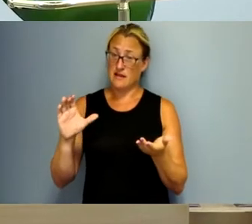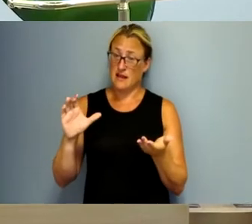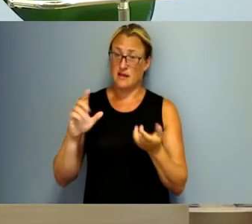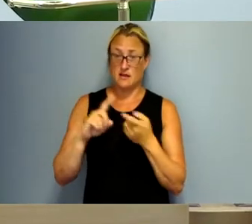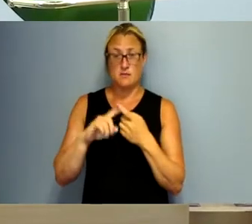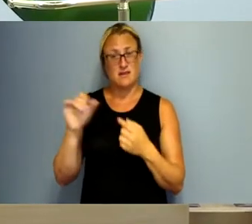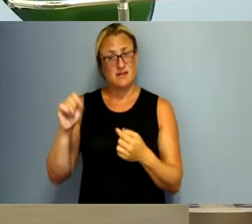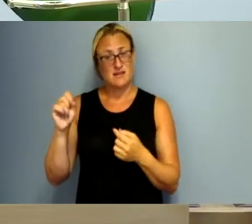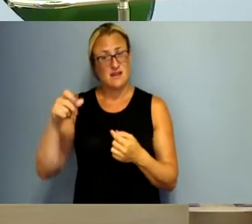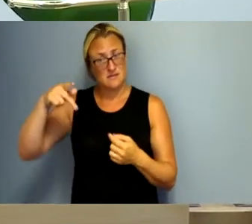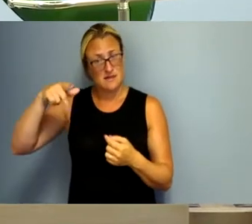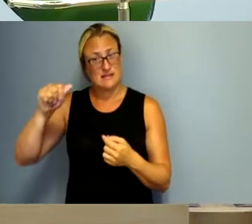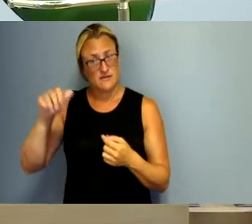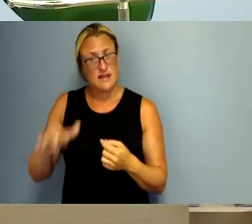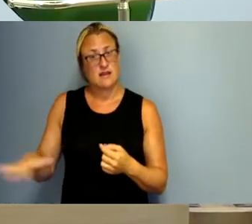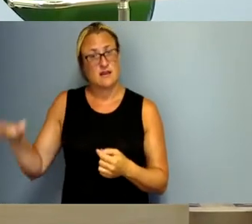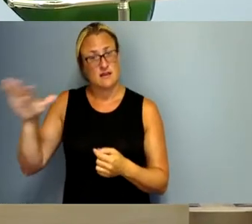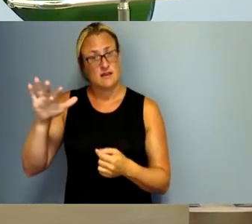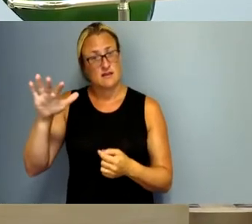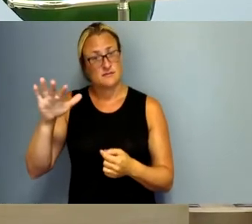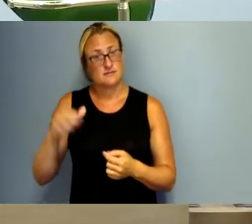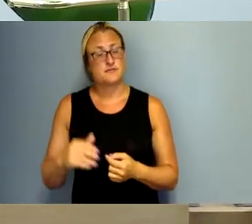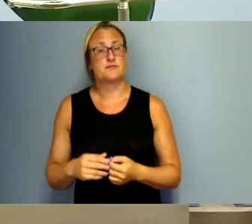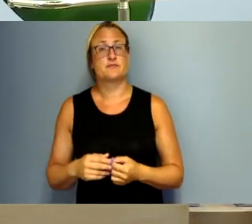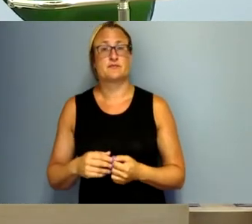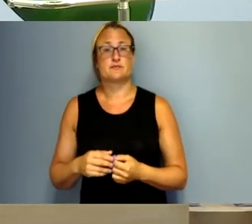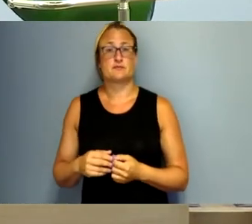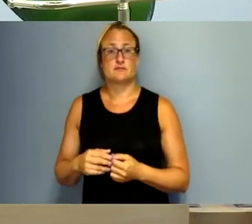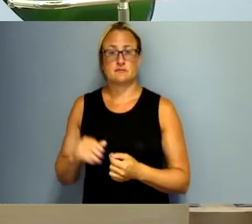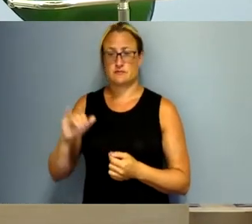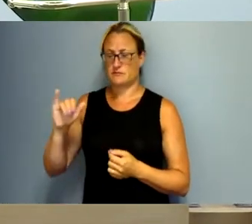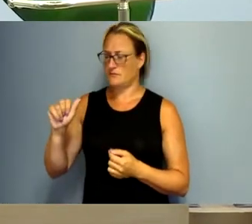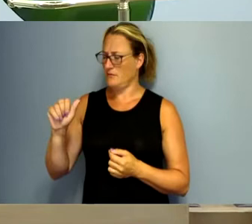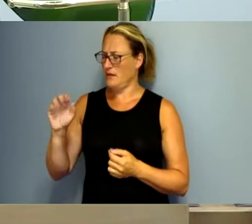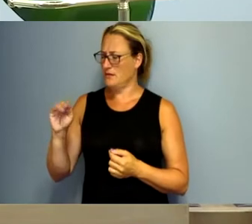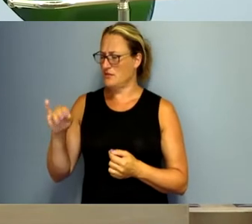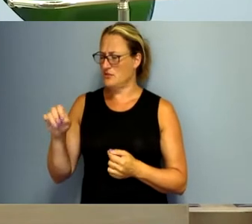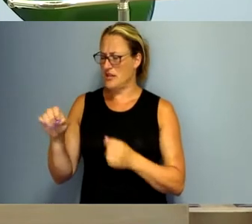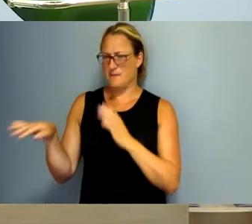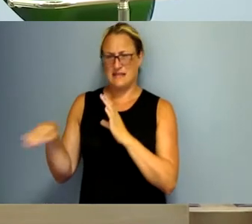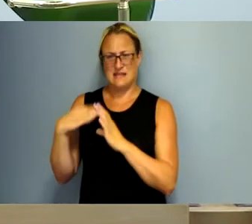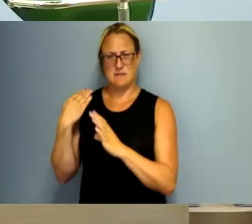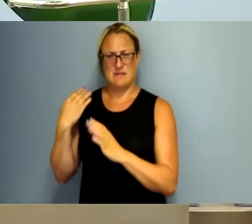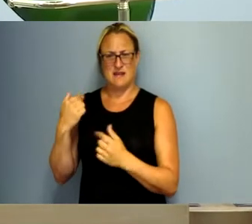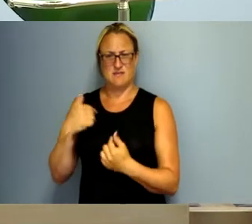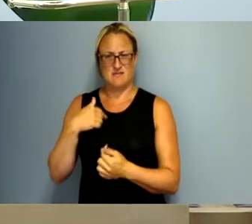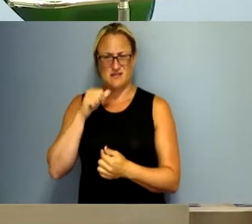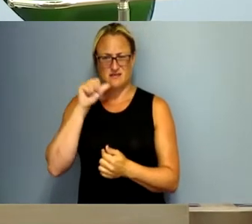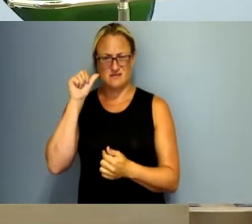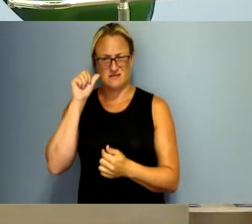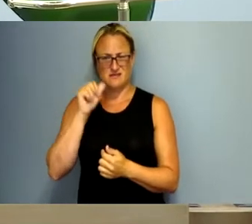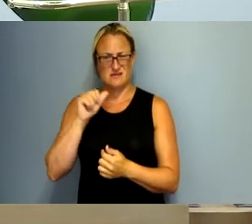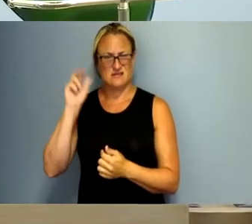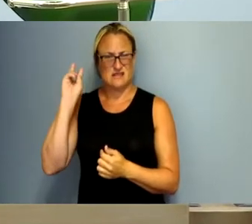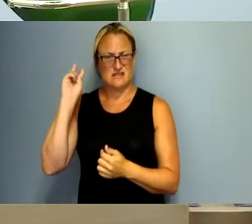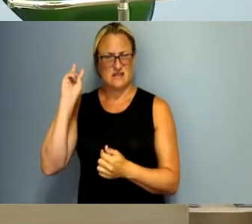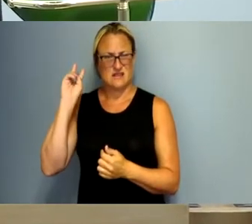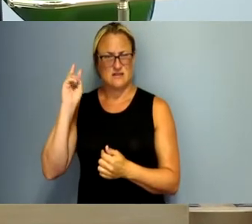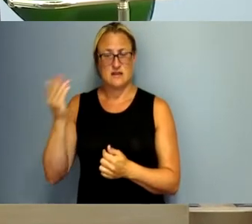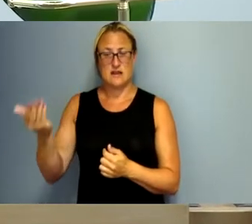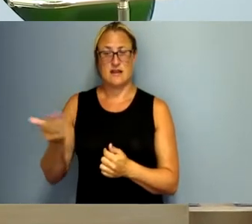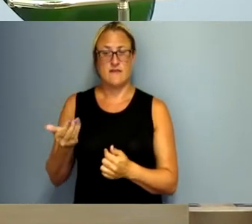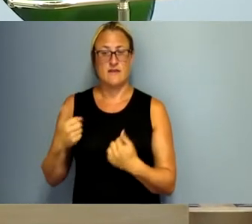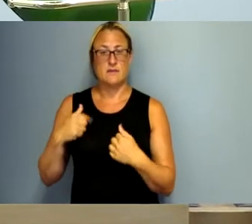state. I got an email from Jamie, I think yesterday or the day before, and inviting me to the press